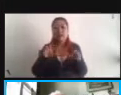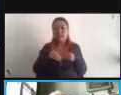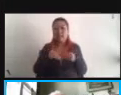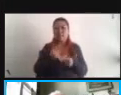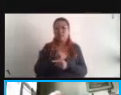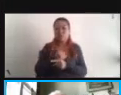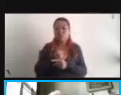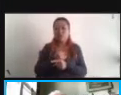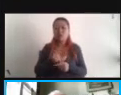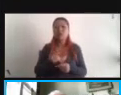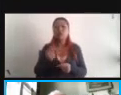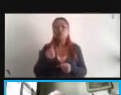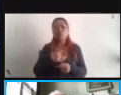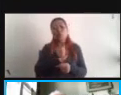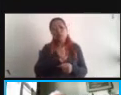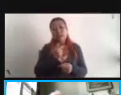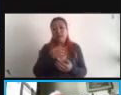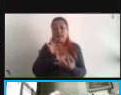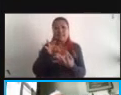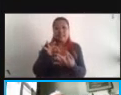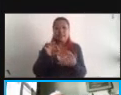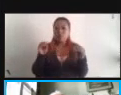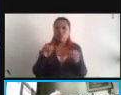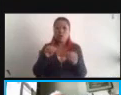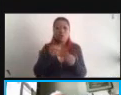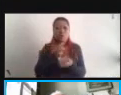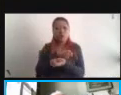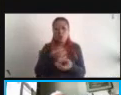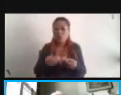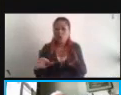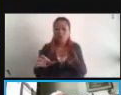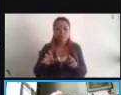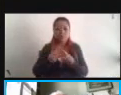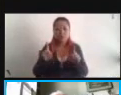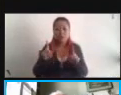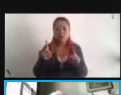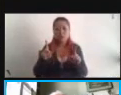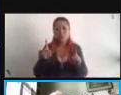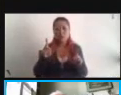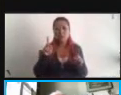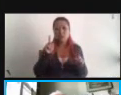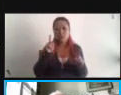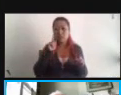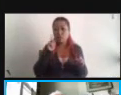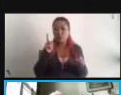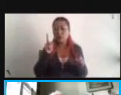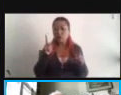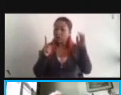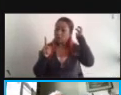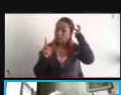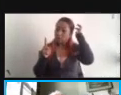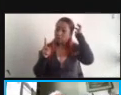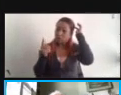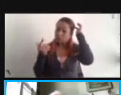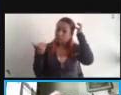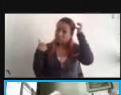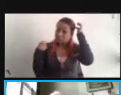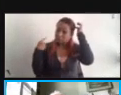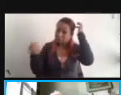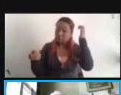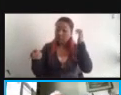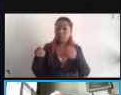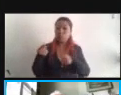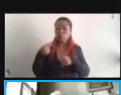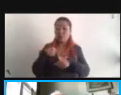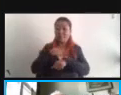these. Ideally, you have no bone loss. And we've tried to minimize that over the 2 decades we've been on space station. We've gotten better at it, but we still